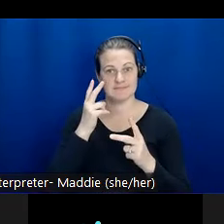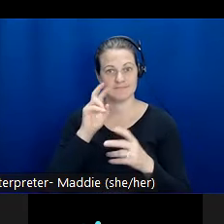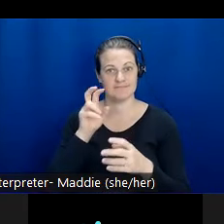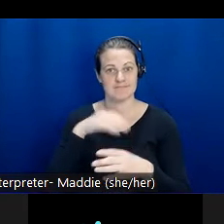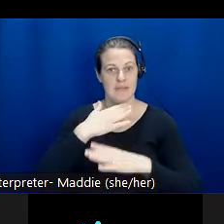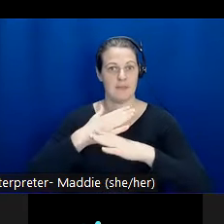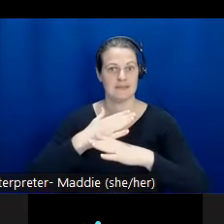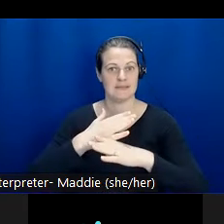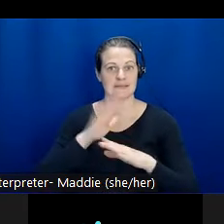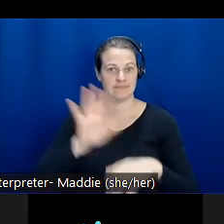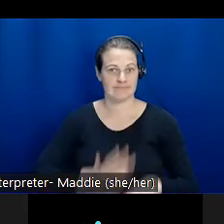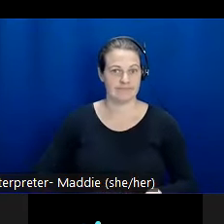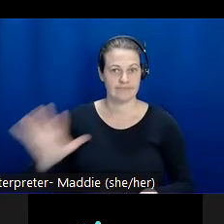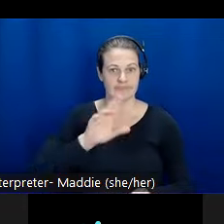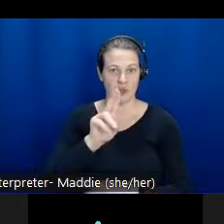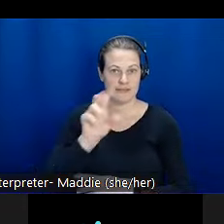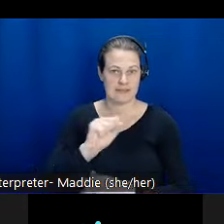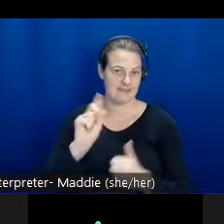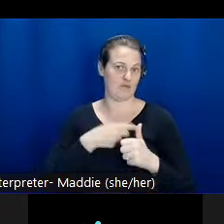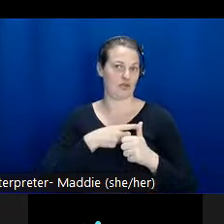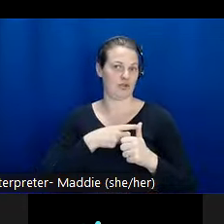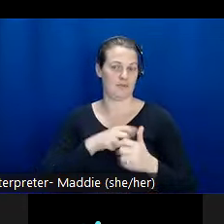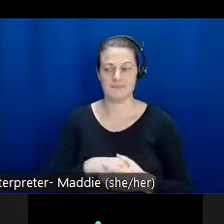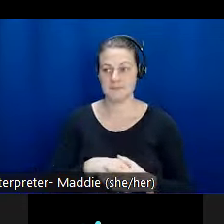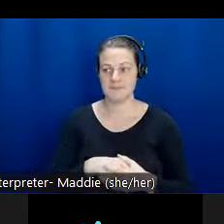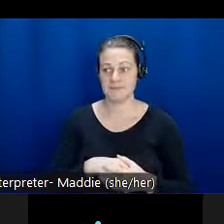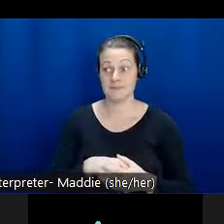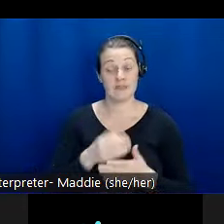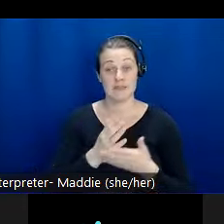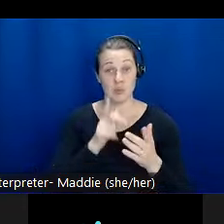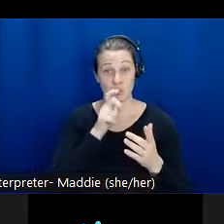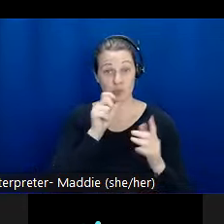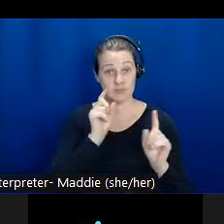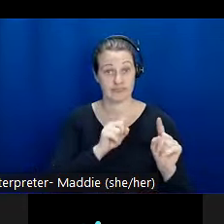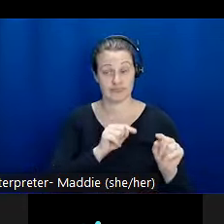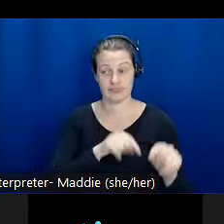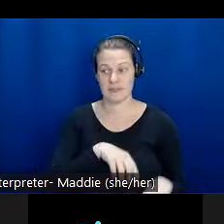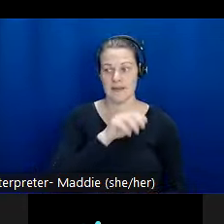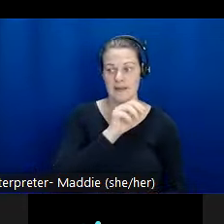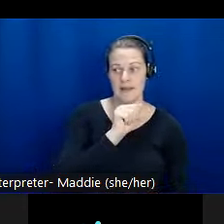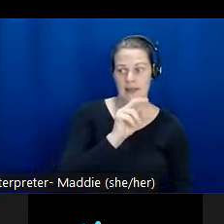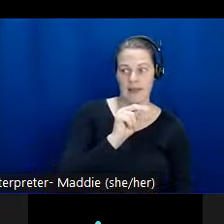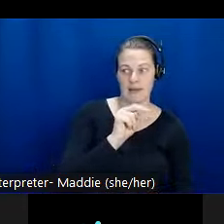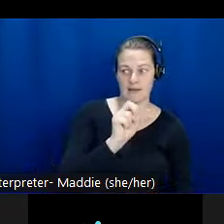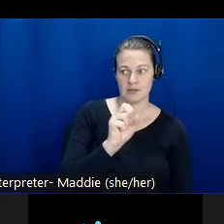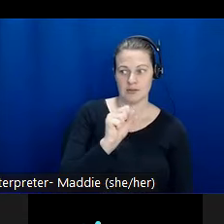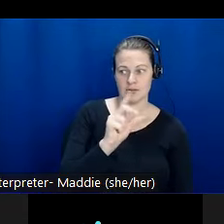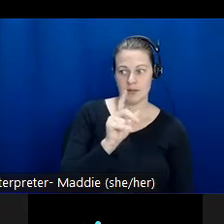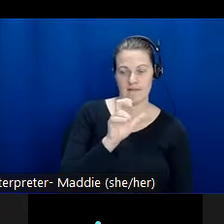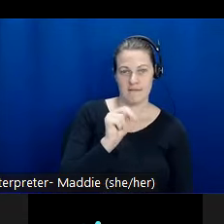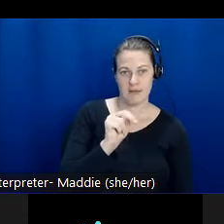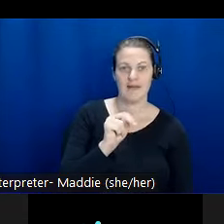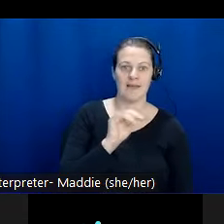And some notable alumni include Anne Sullivan, who, as we know, was Helen Keller's